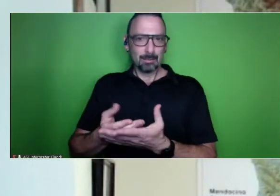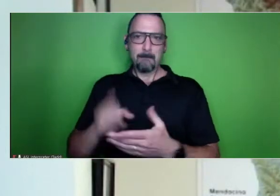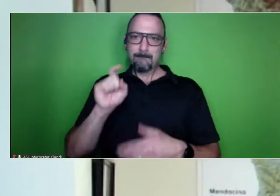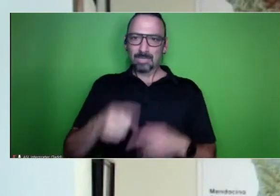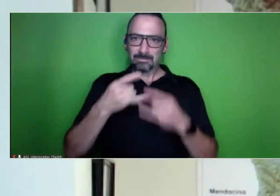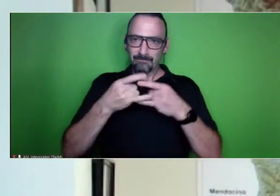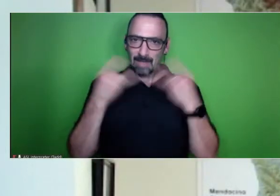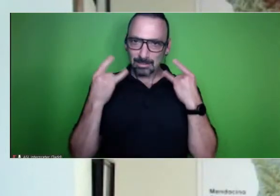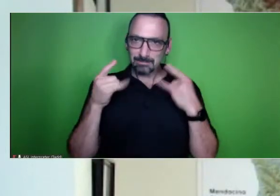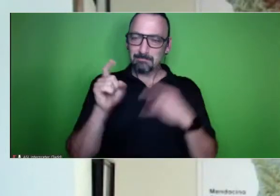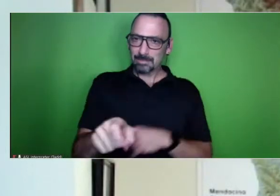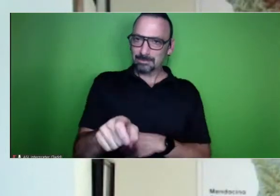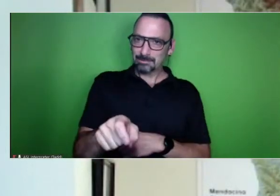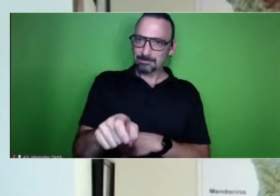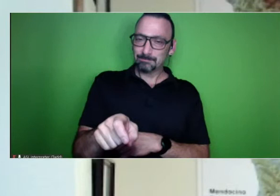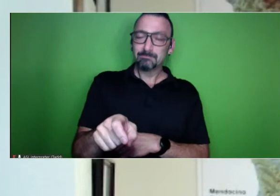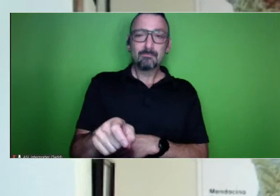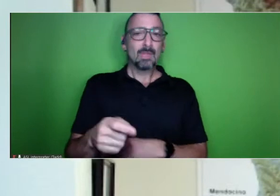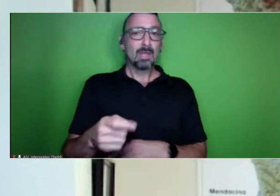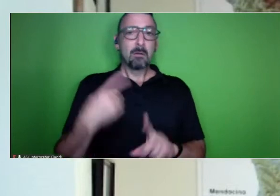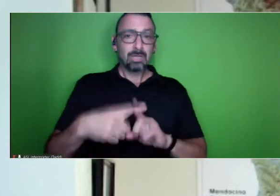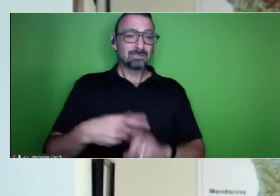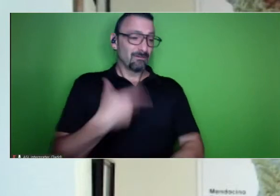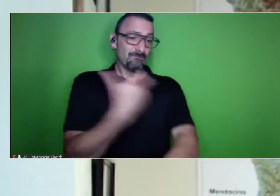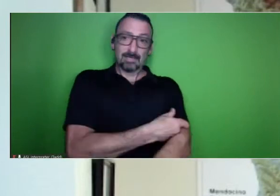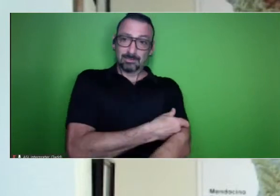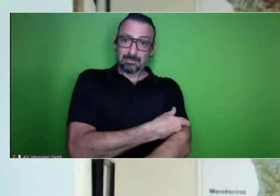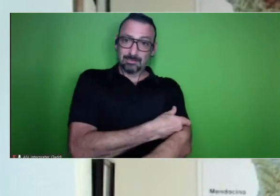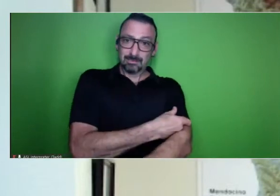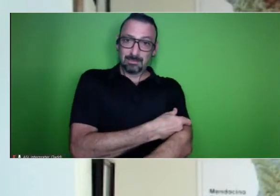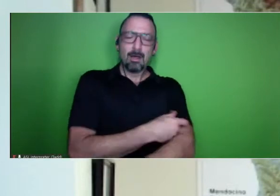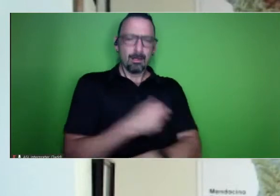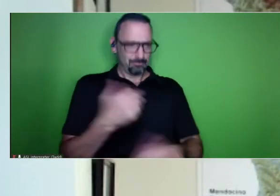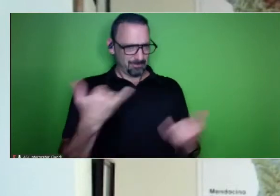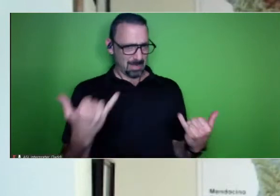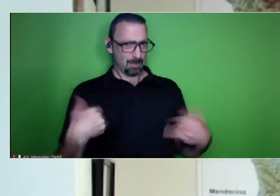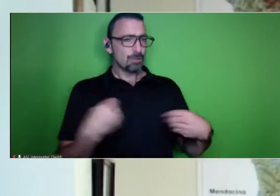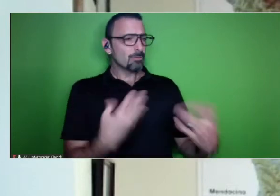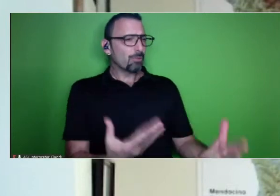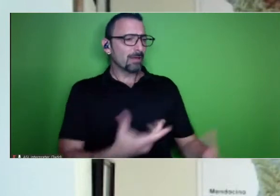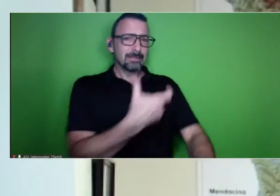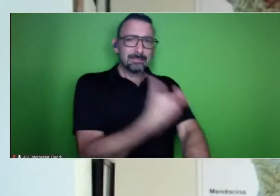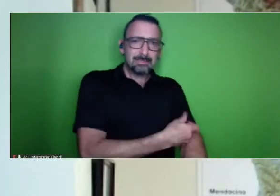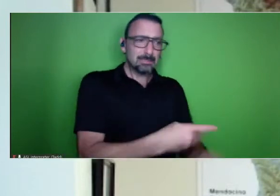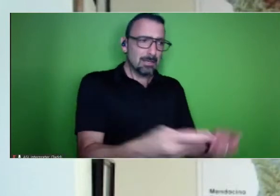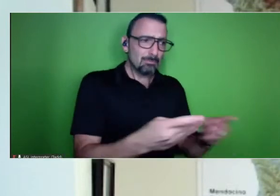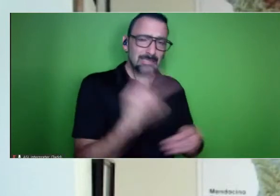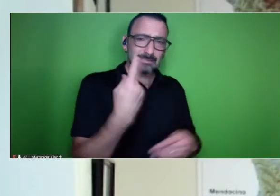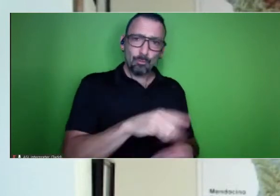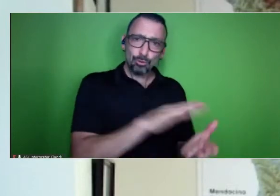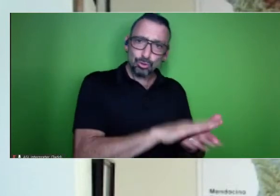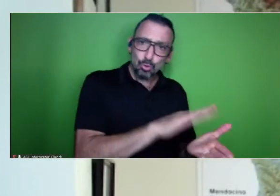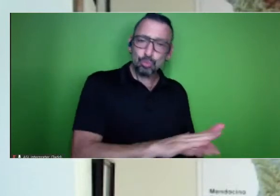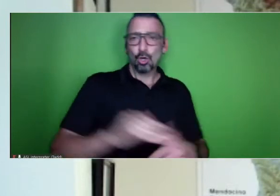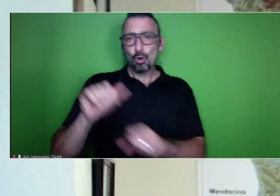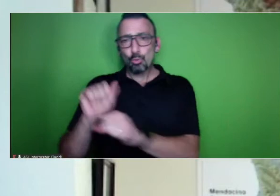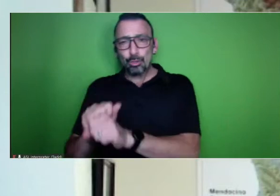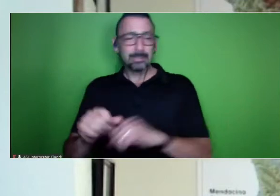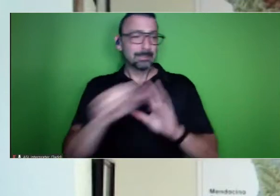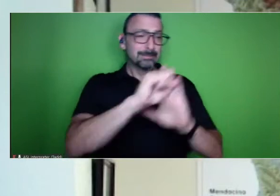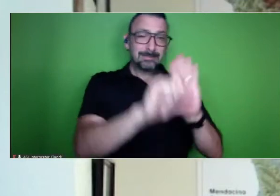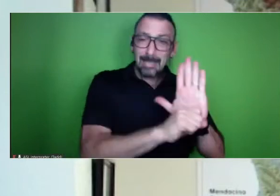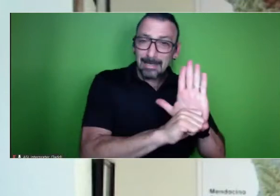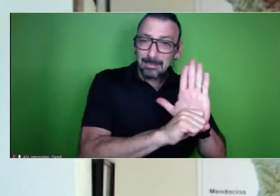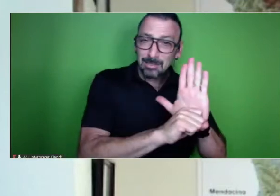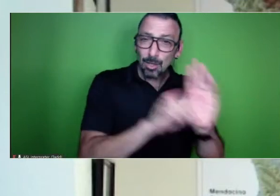people. The state has released orders for vaccines or testing for school staff, healthcare workers, and state workers, and we